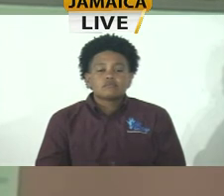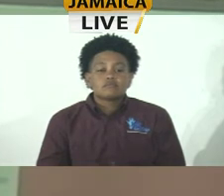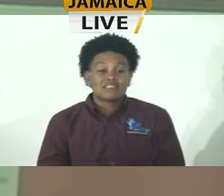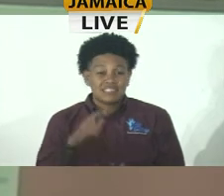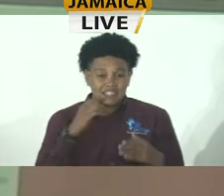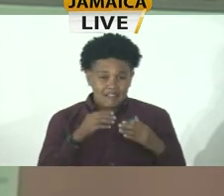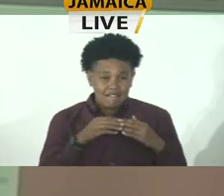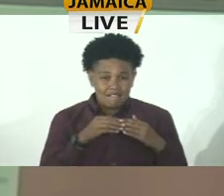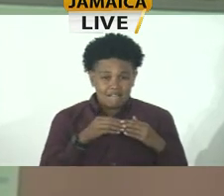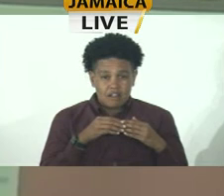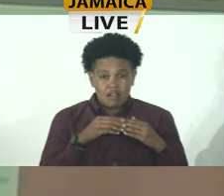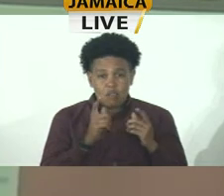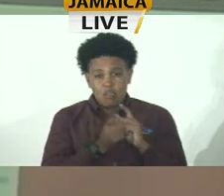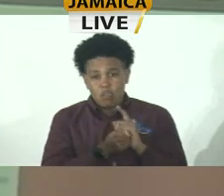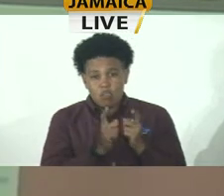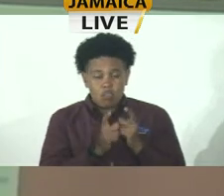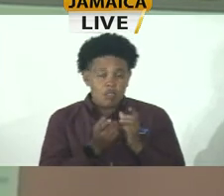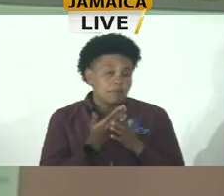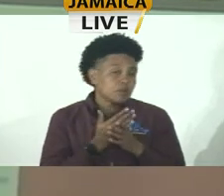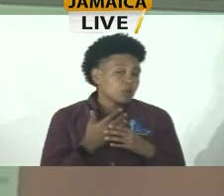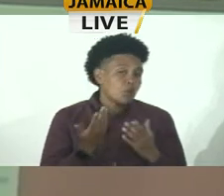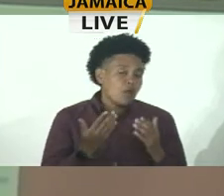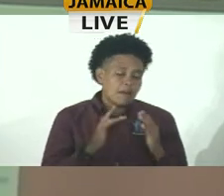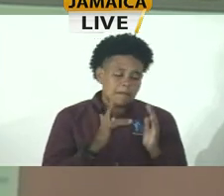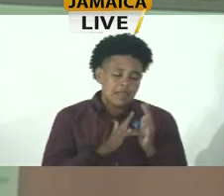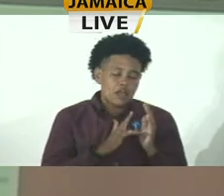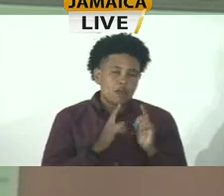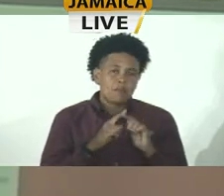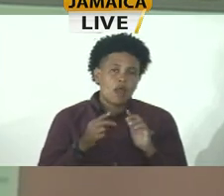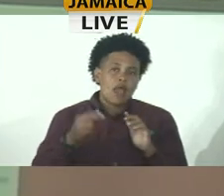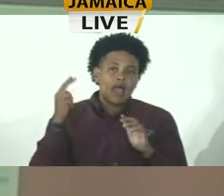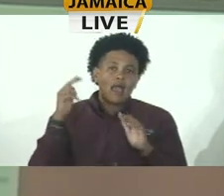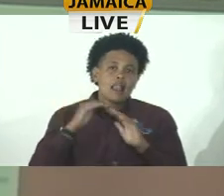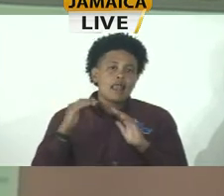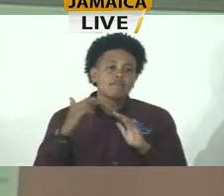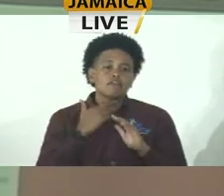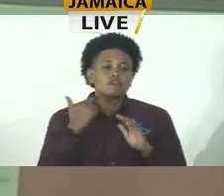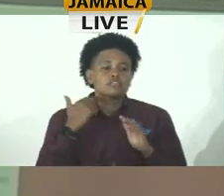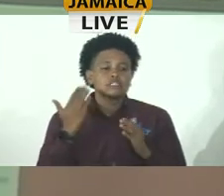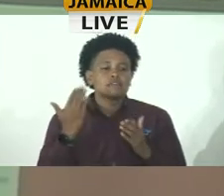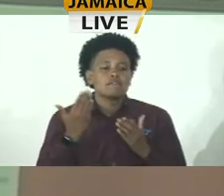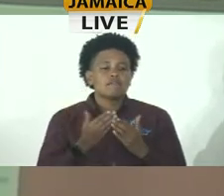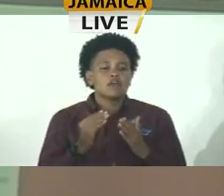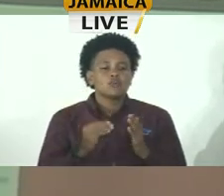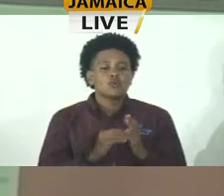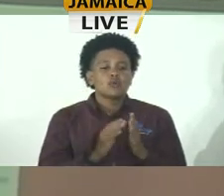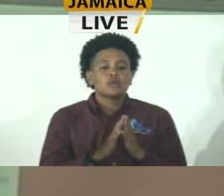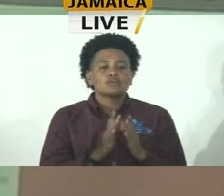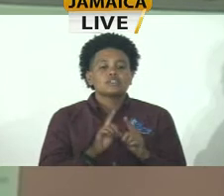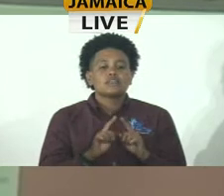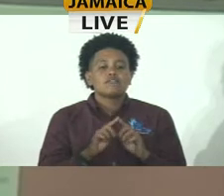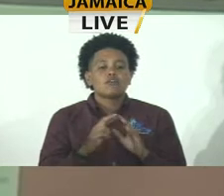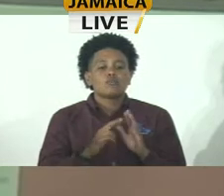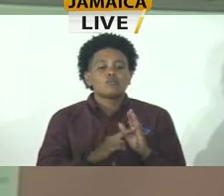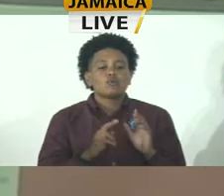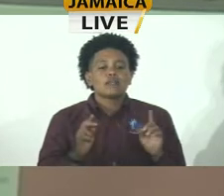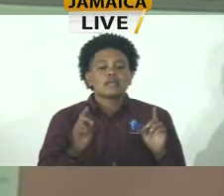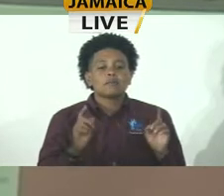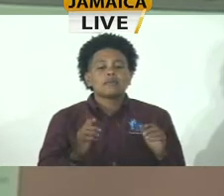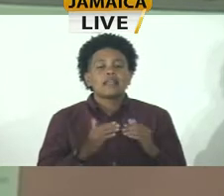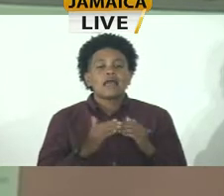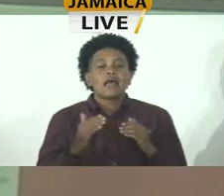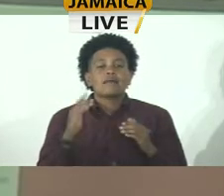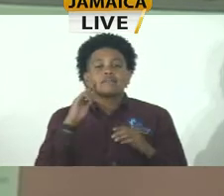level of risk in fact you will recall that we had put in place measures immediately after the events